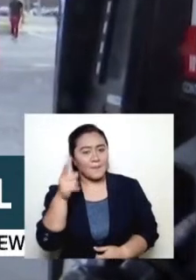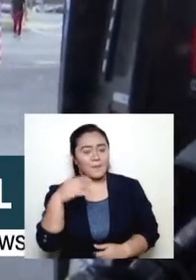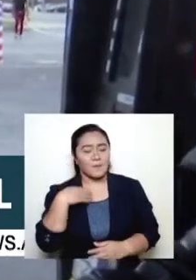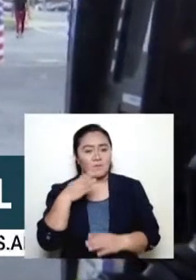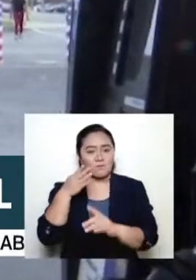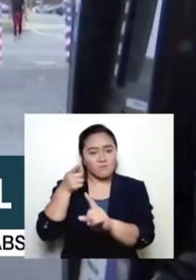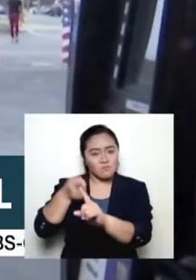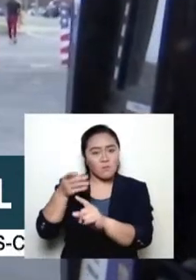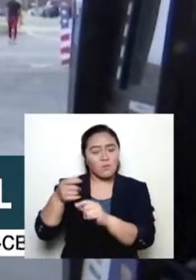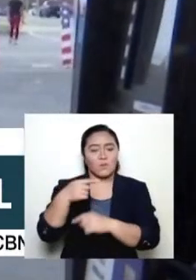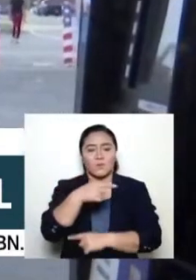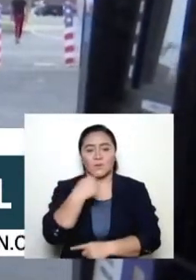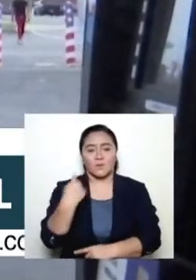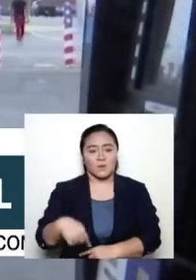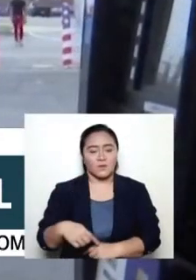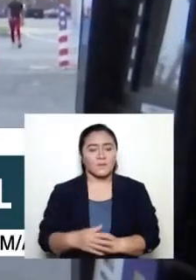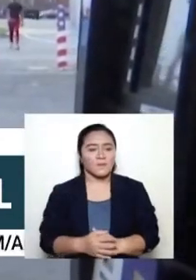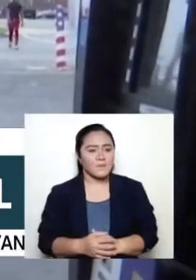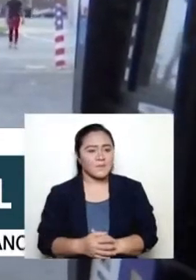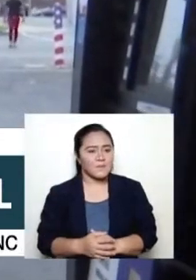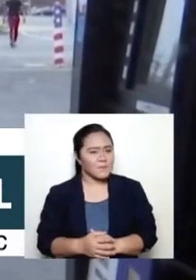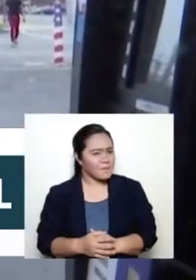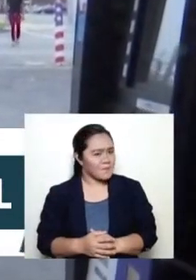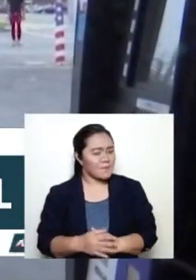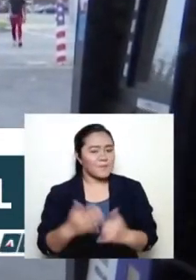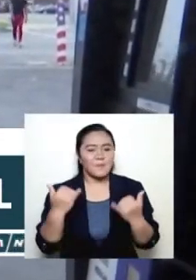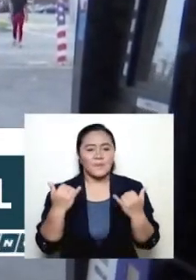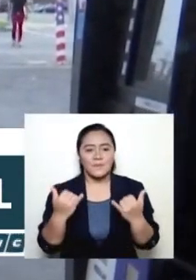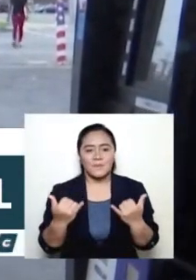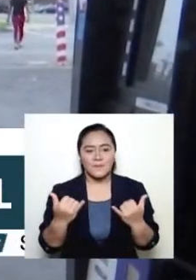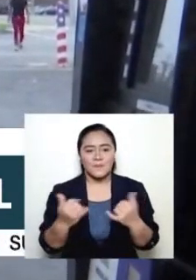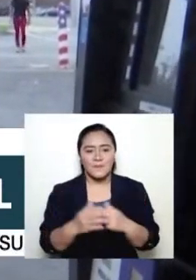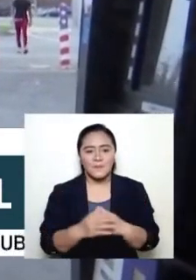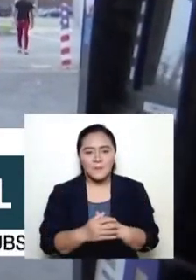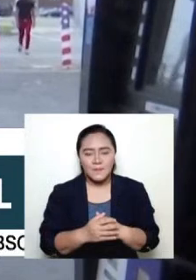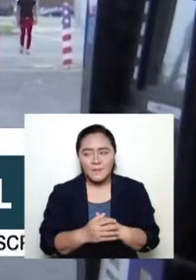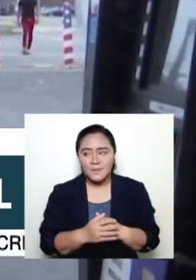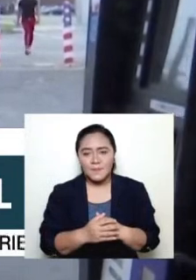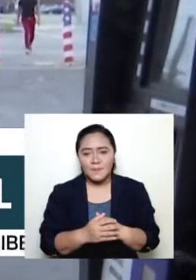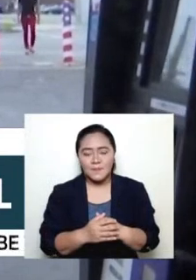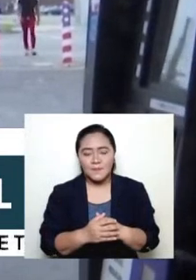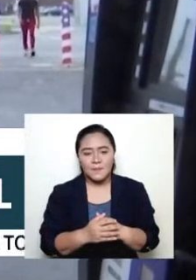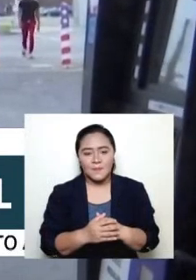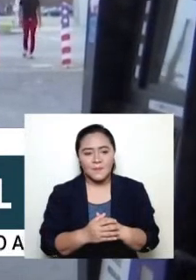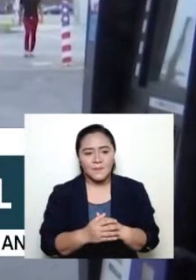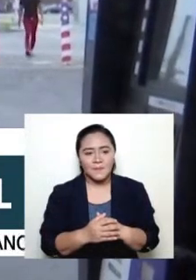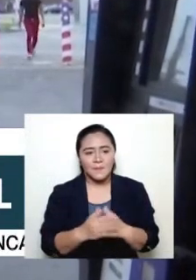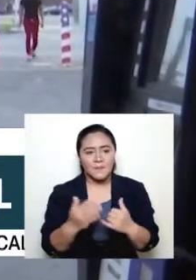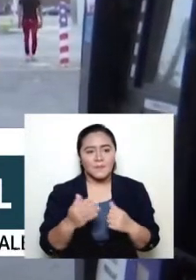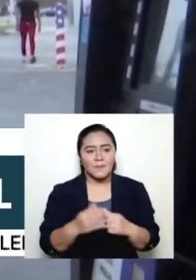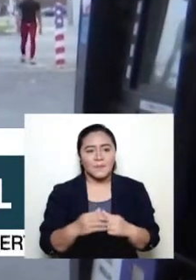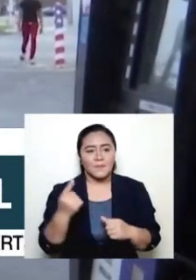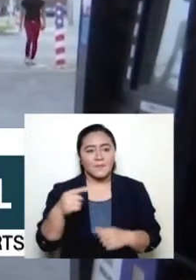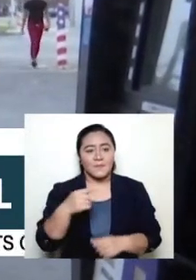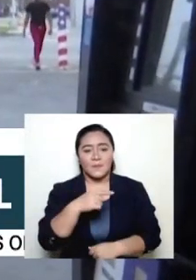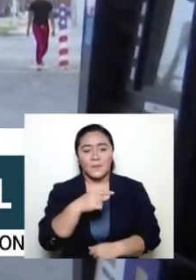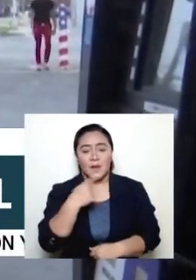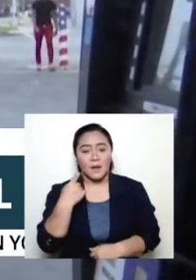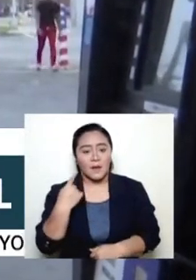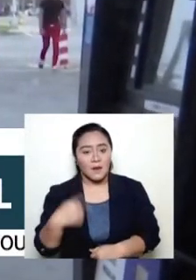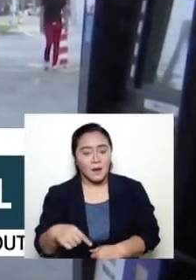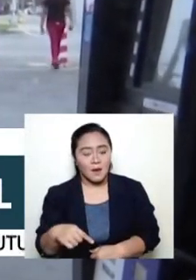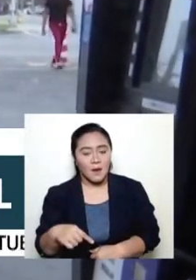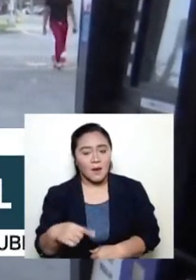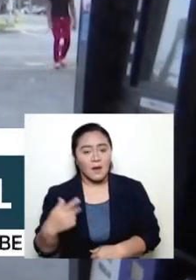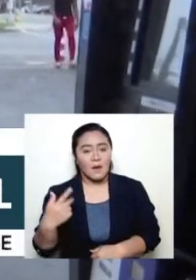concerned, we should raise the gas price. Stop importing oil from Russia and put the hurt on them. It's